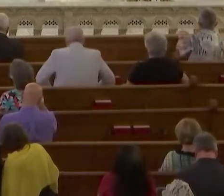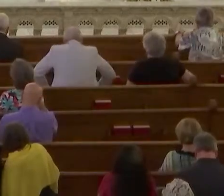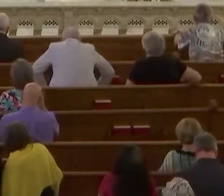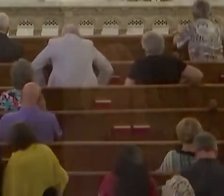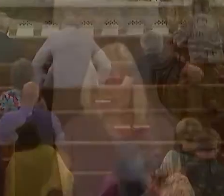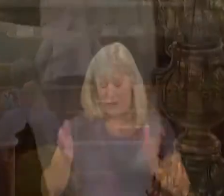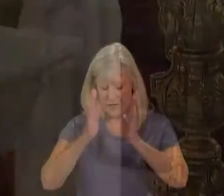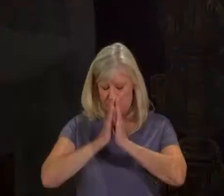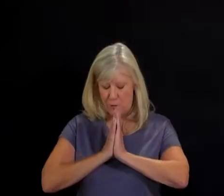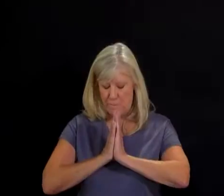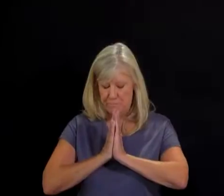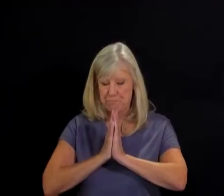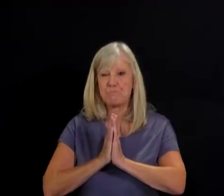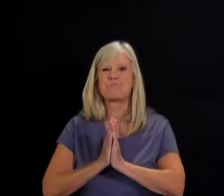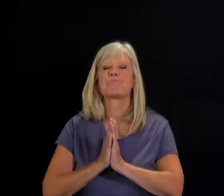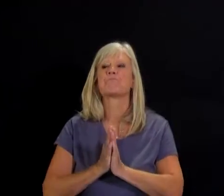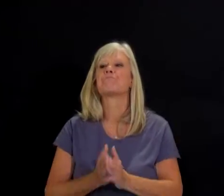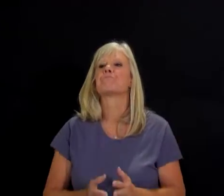Let us pray.